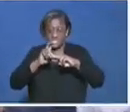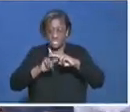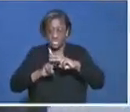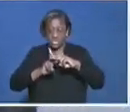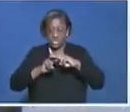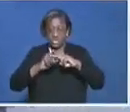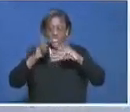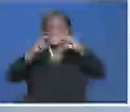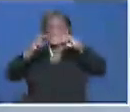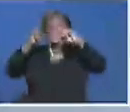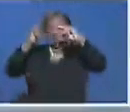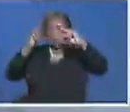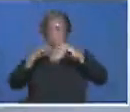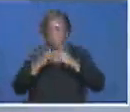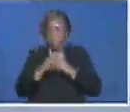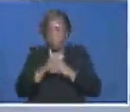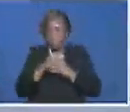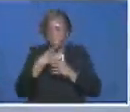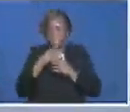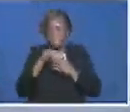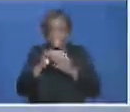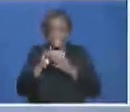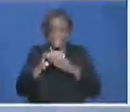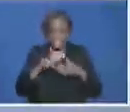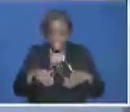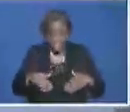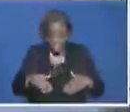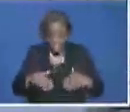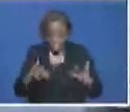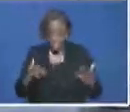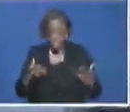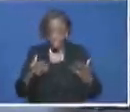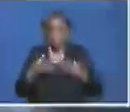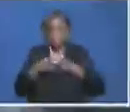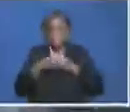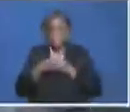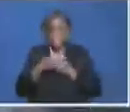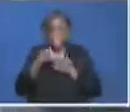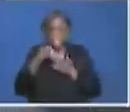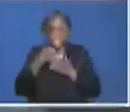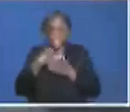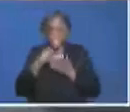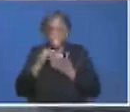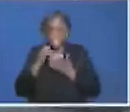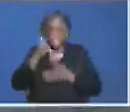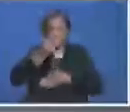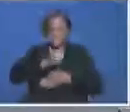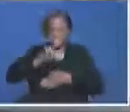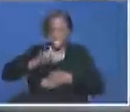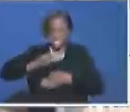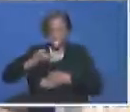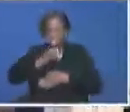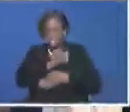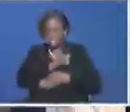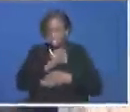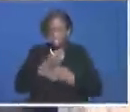stairwell. The deceased found slumped over a black metal railing at the top of those stairs, stab wounds piercing the upper body.